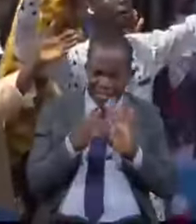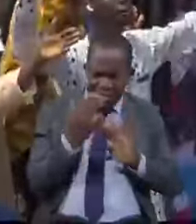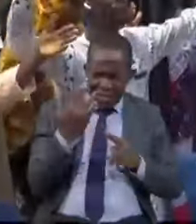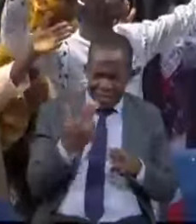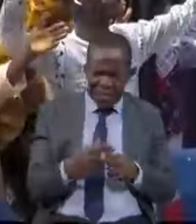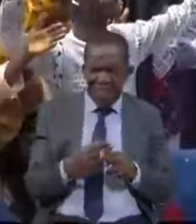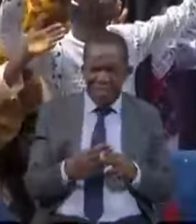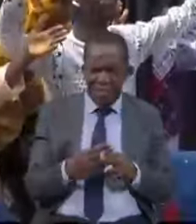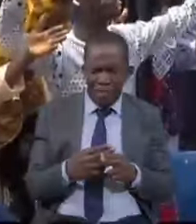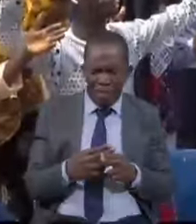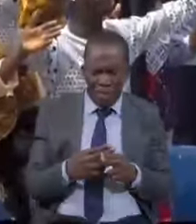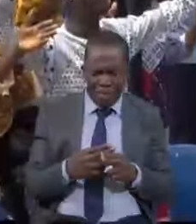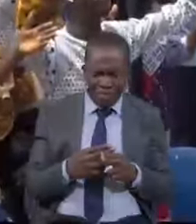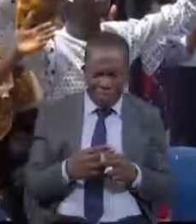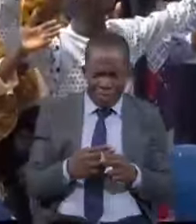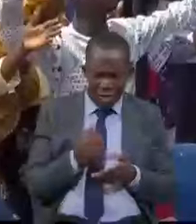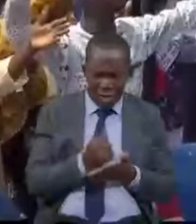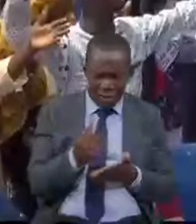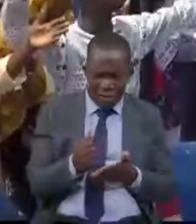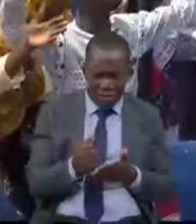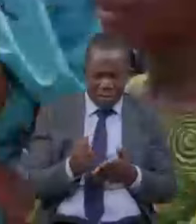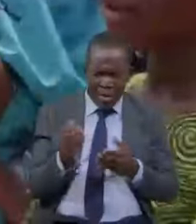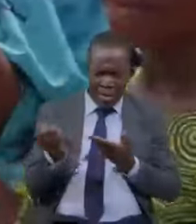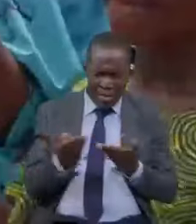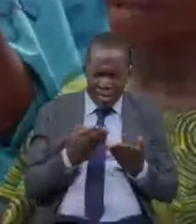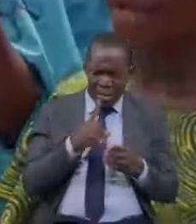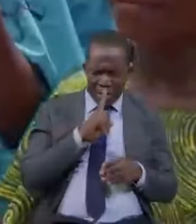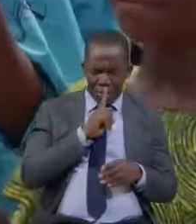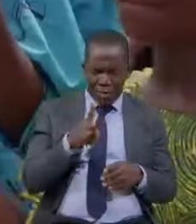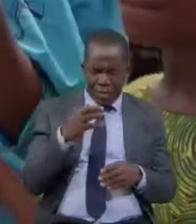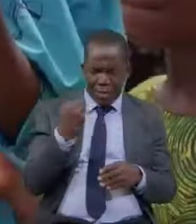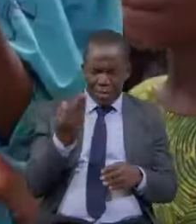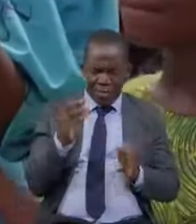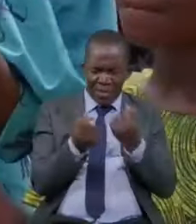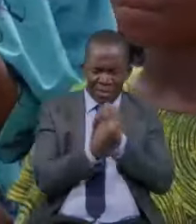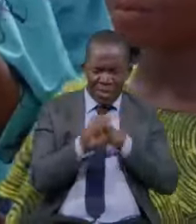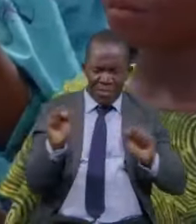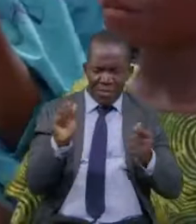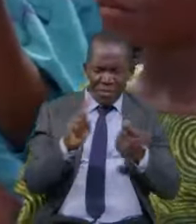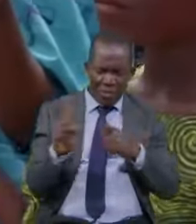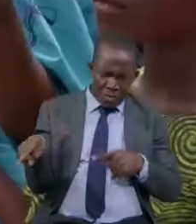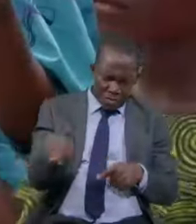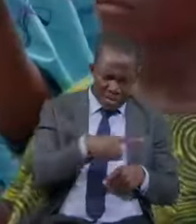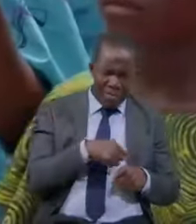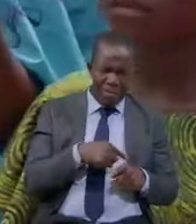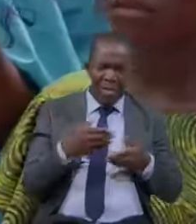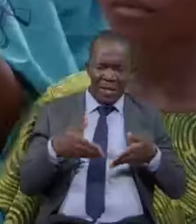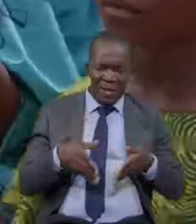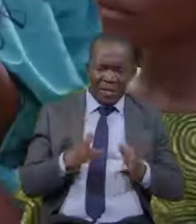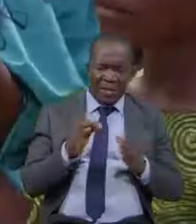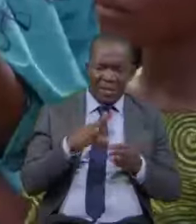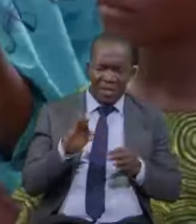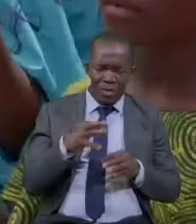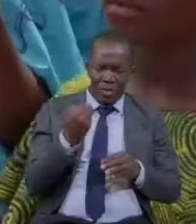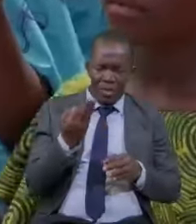Bring assurance of salvation to them. Amen. Let the Spirit of God witness in their heart, their